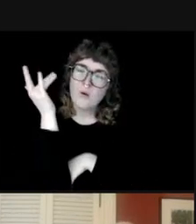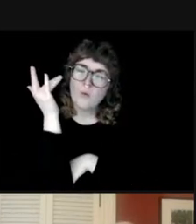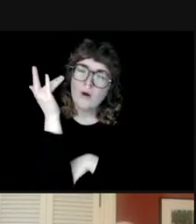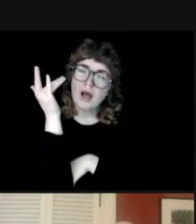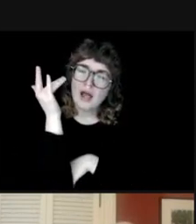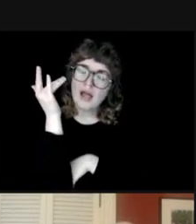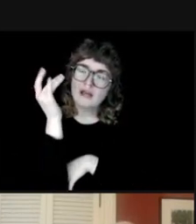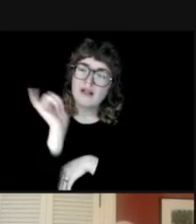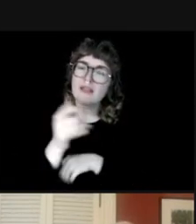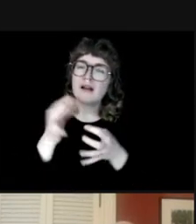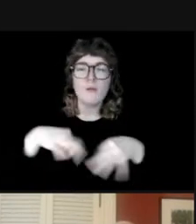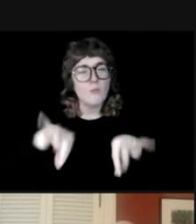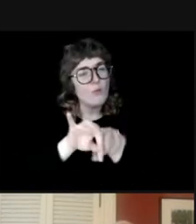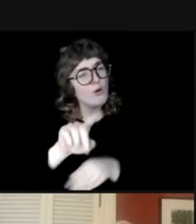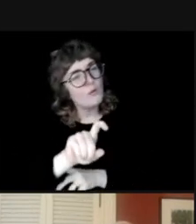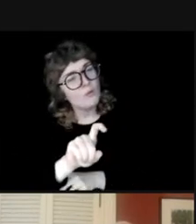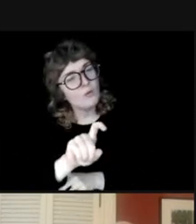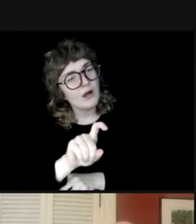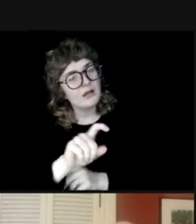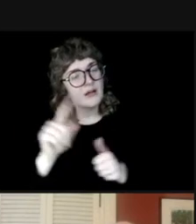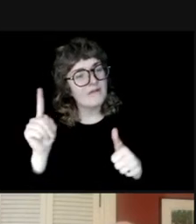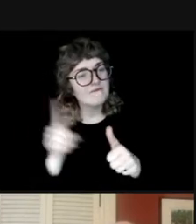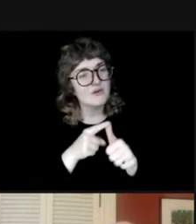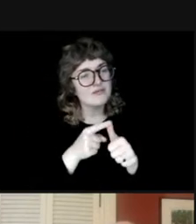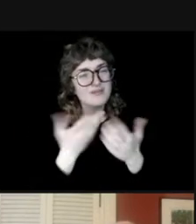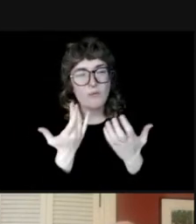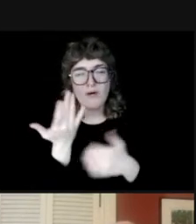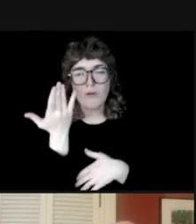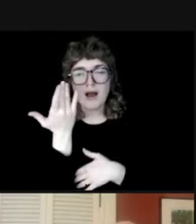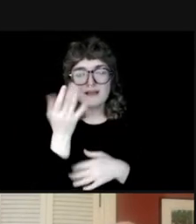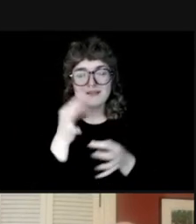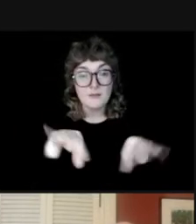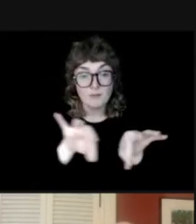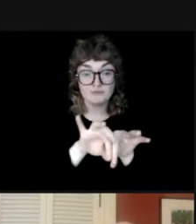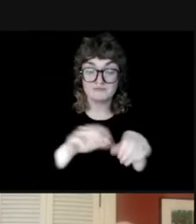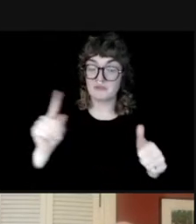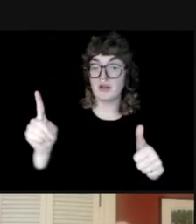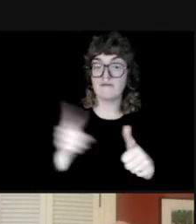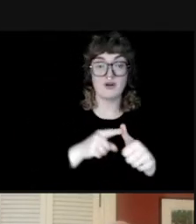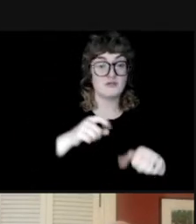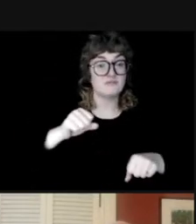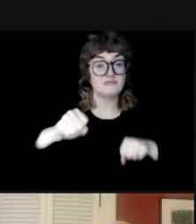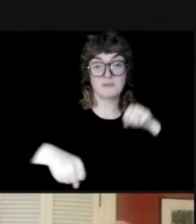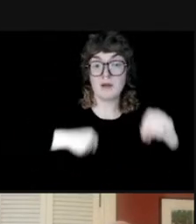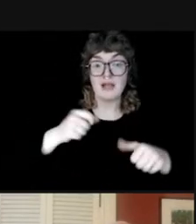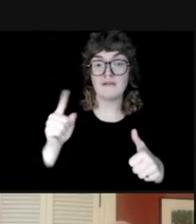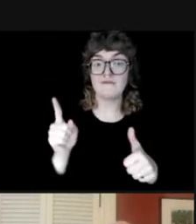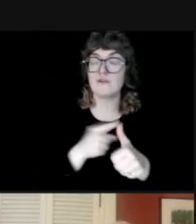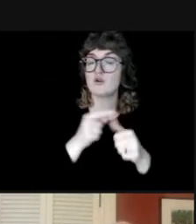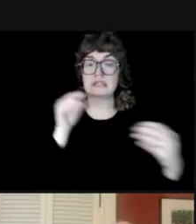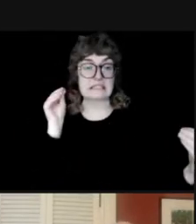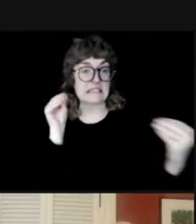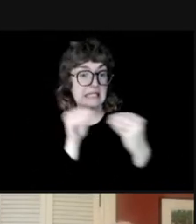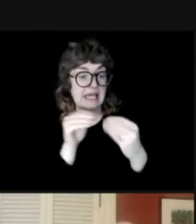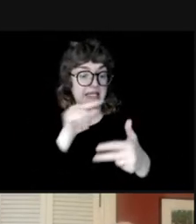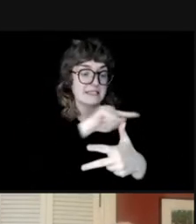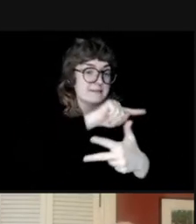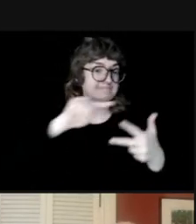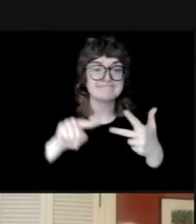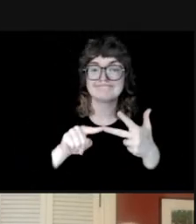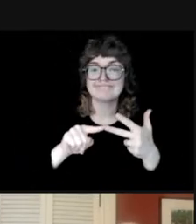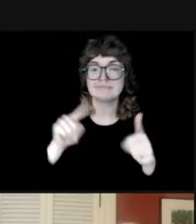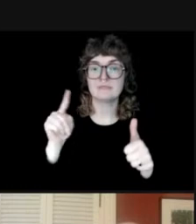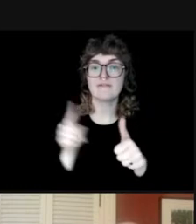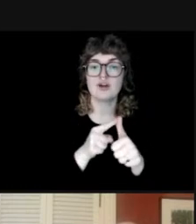important? Well, think about your own firsts. A first bike, a first kiss, a first car,